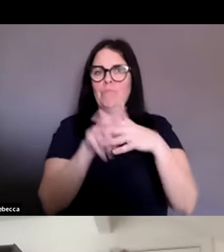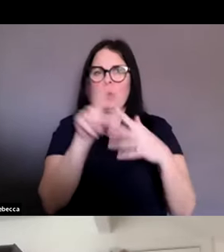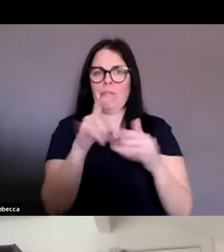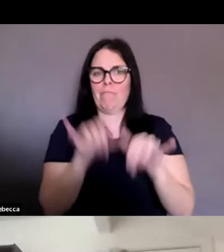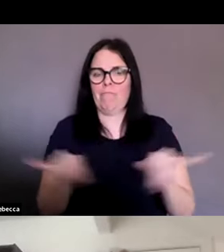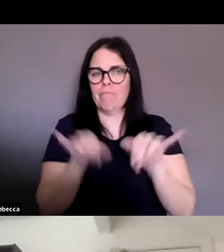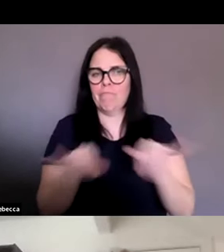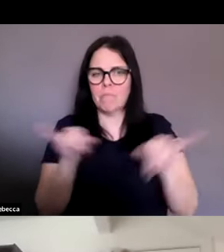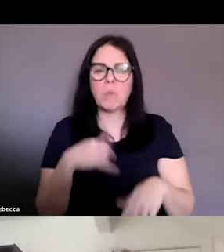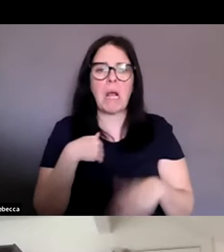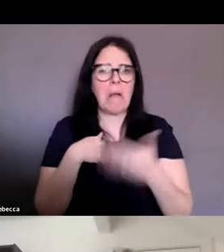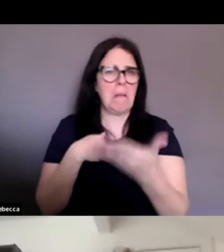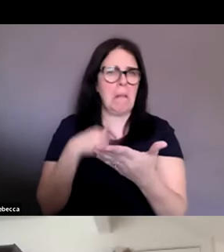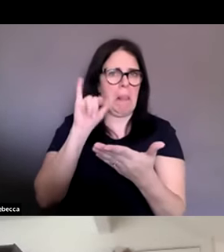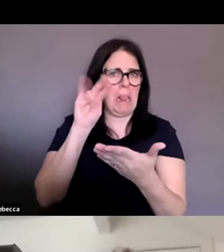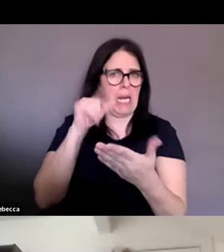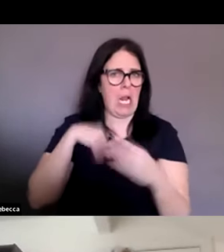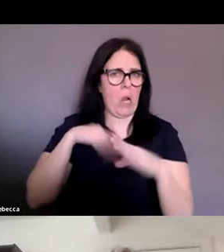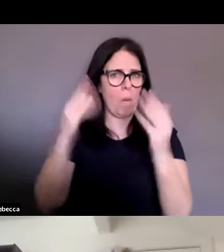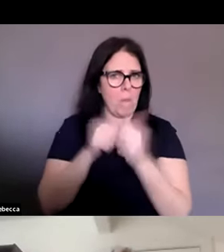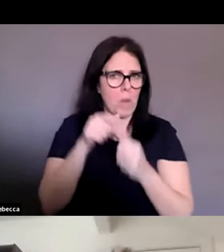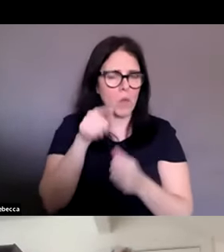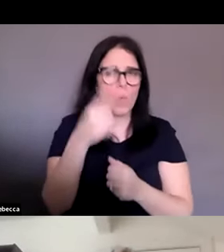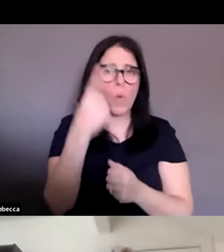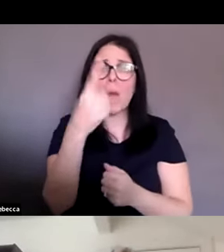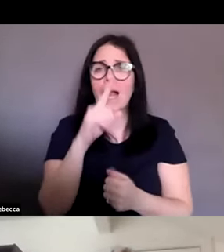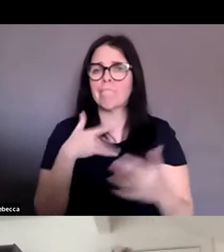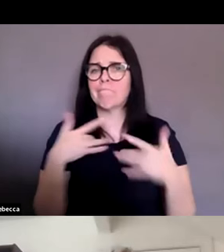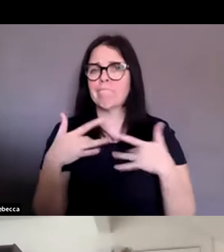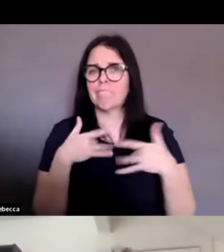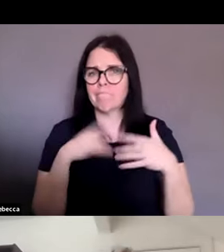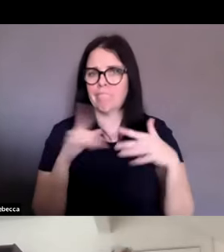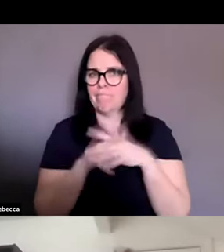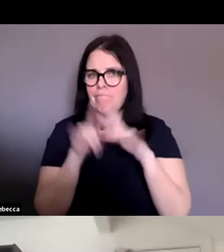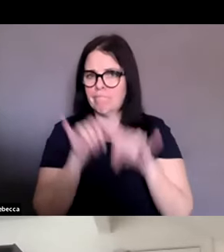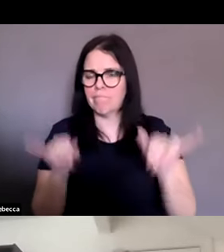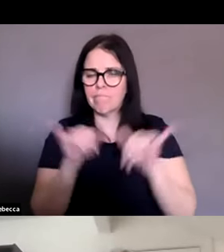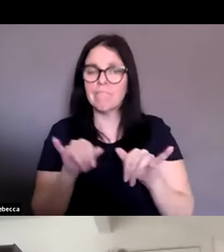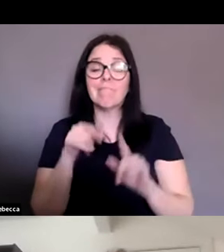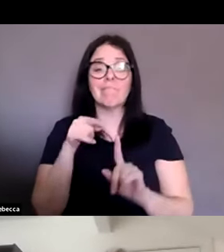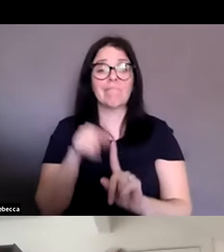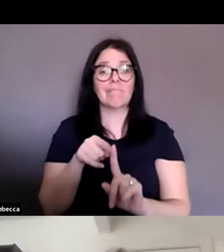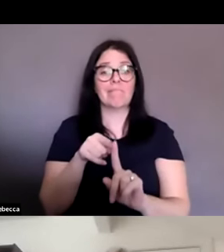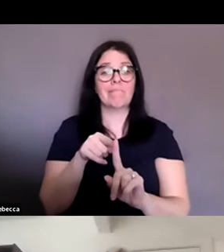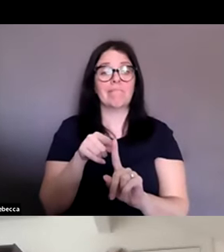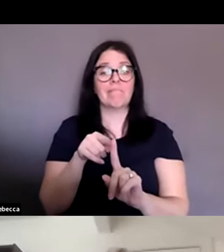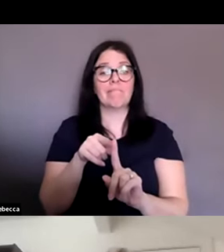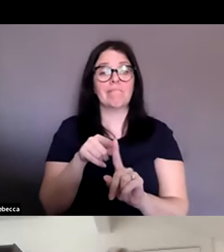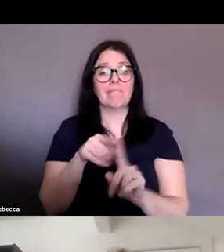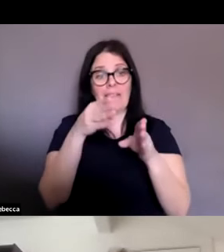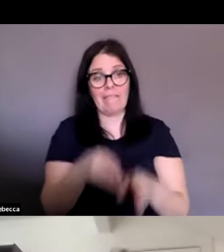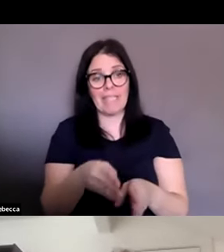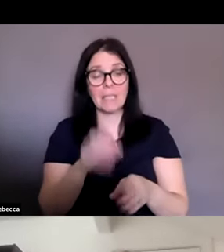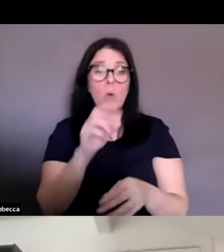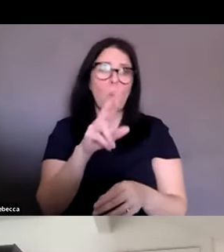concern that we hear commonly is about potentially victims or women lying about family violence in order to